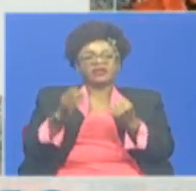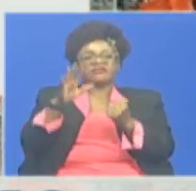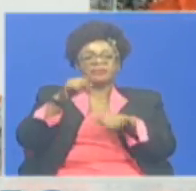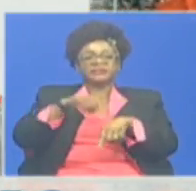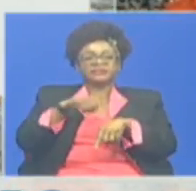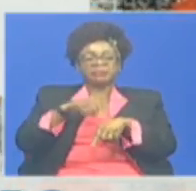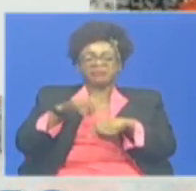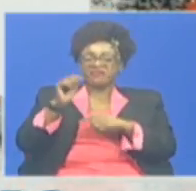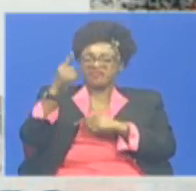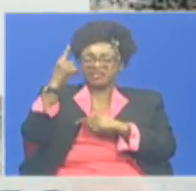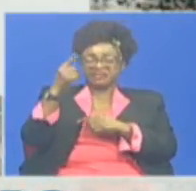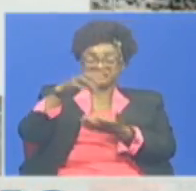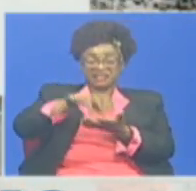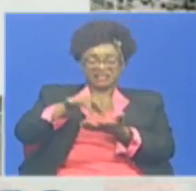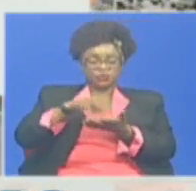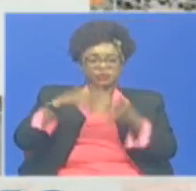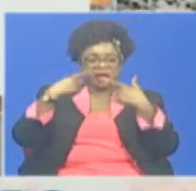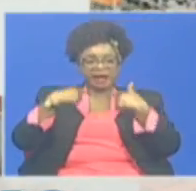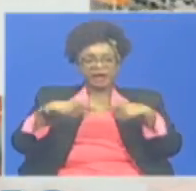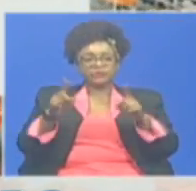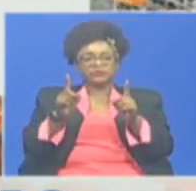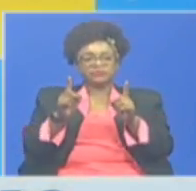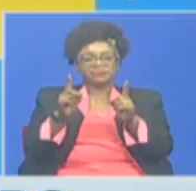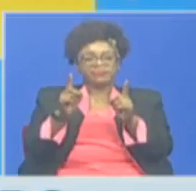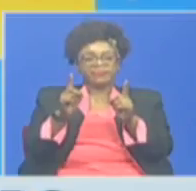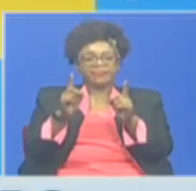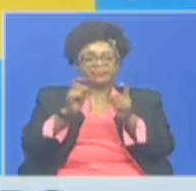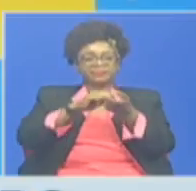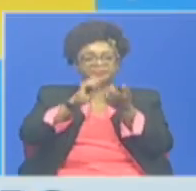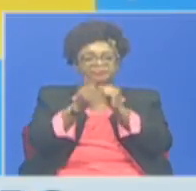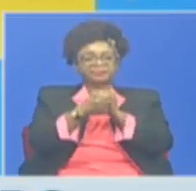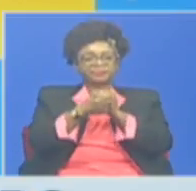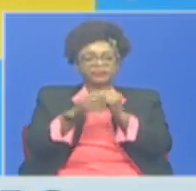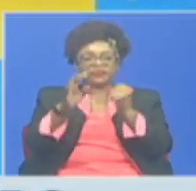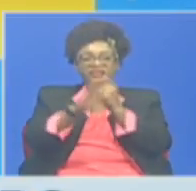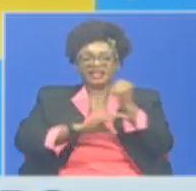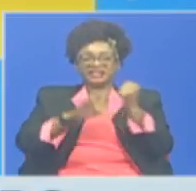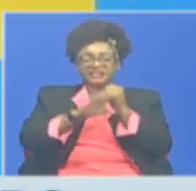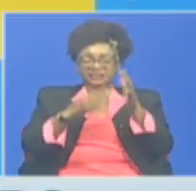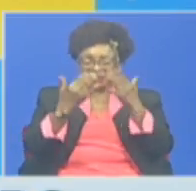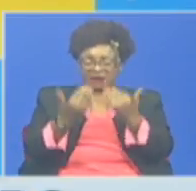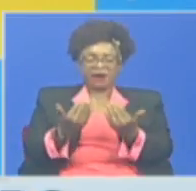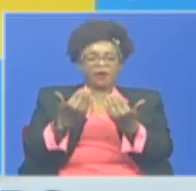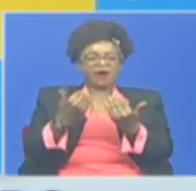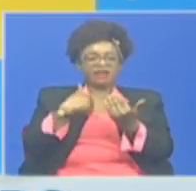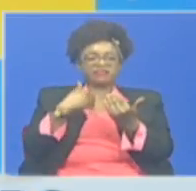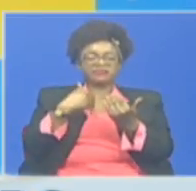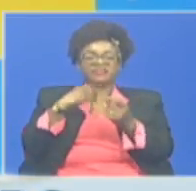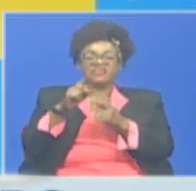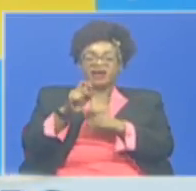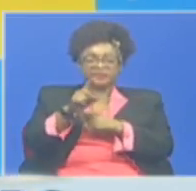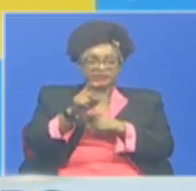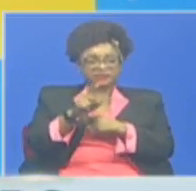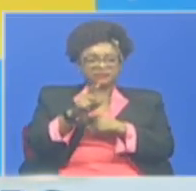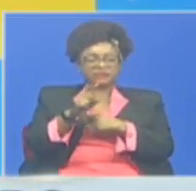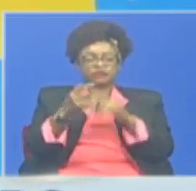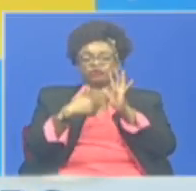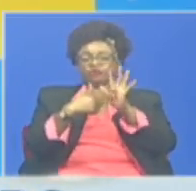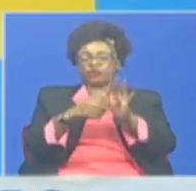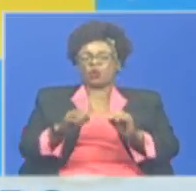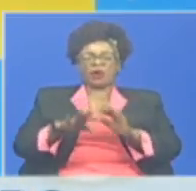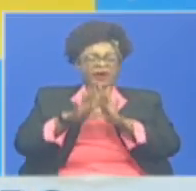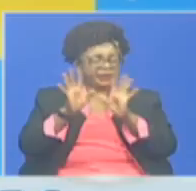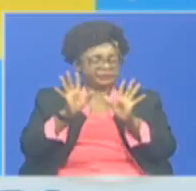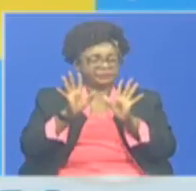was announced. A comparative review of the countries now being overrun by the virus shows that